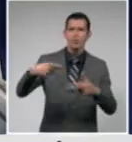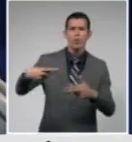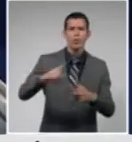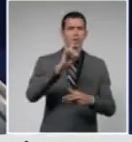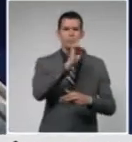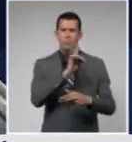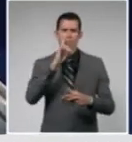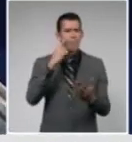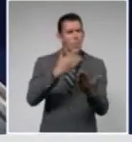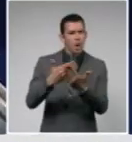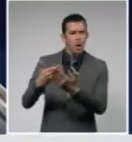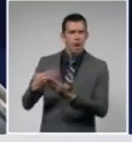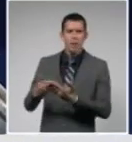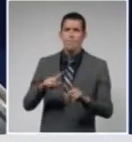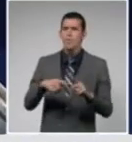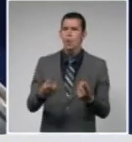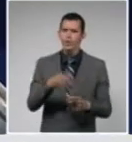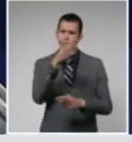247 from Mayabeque,